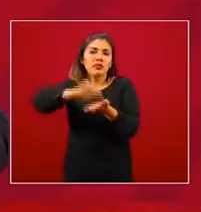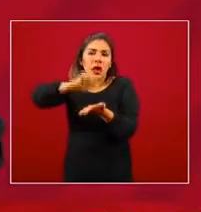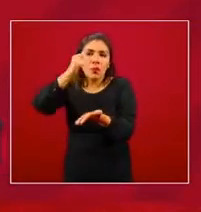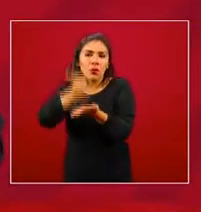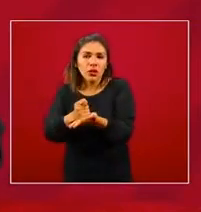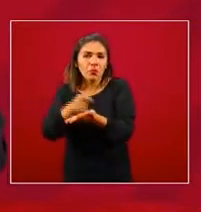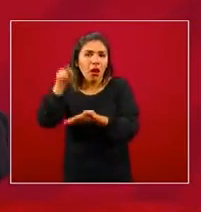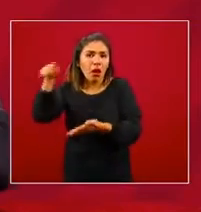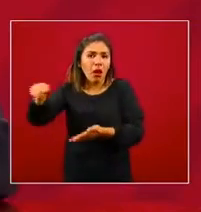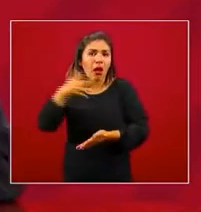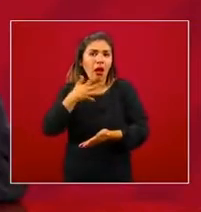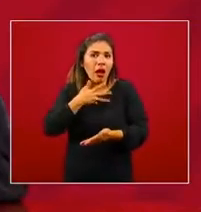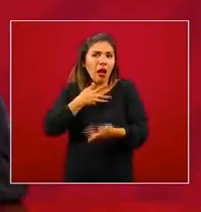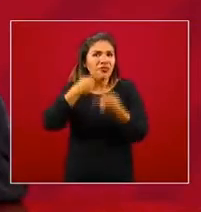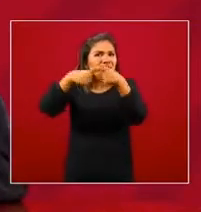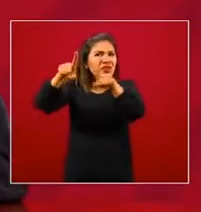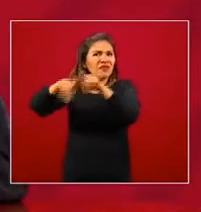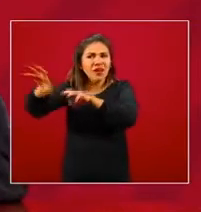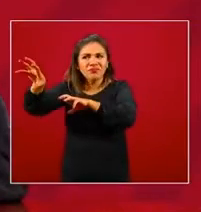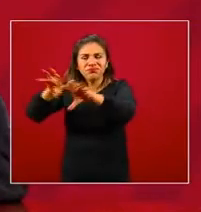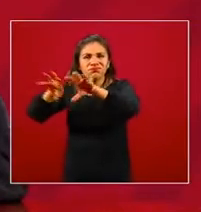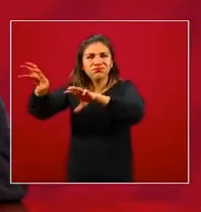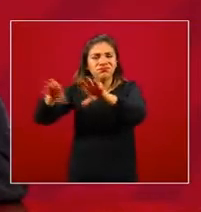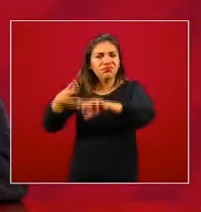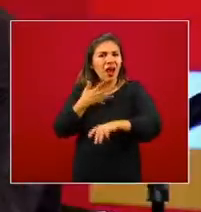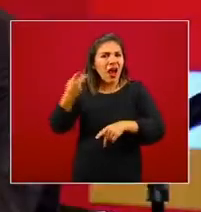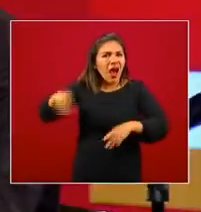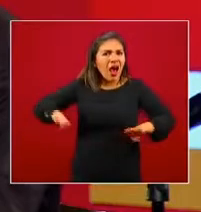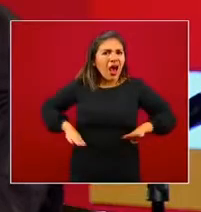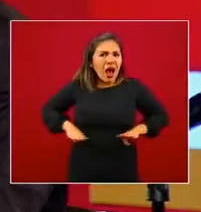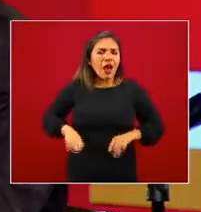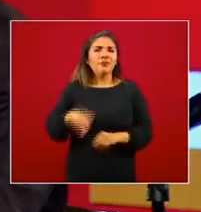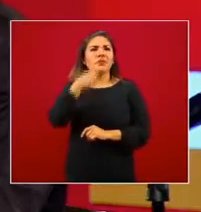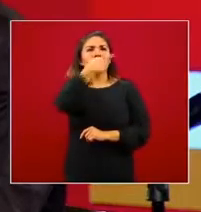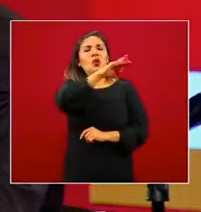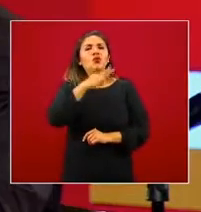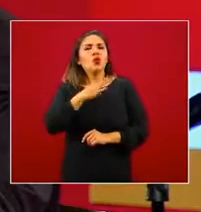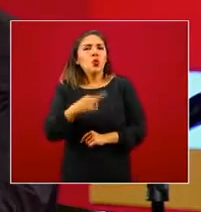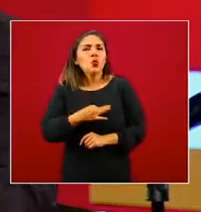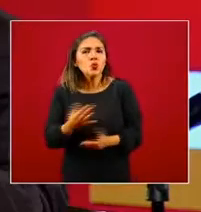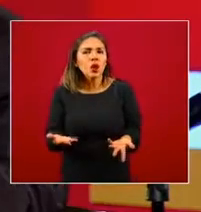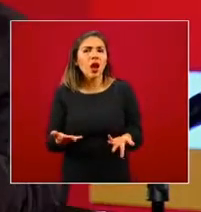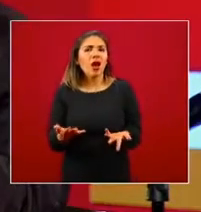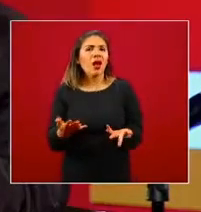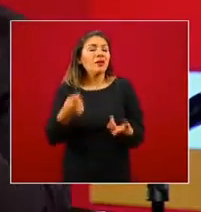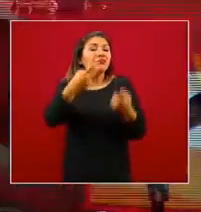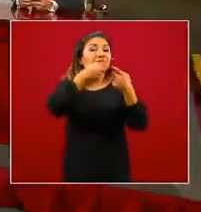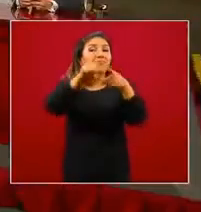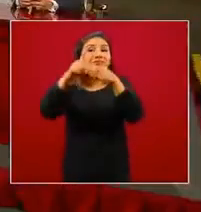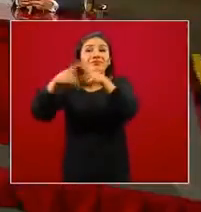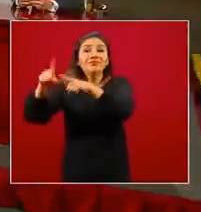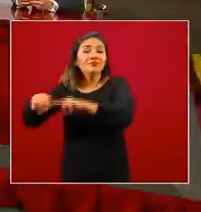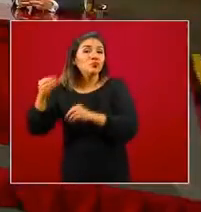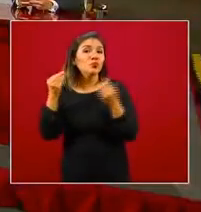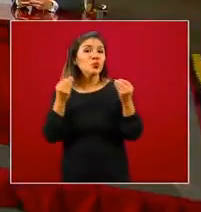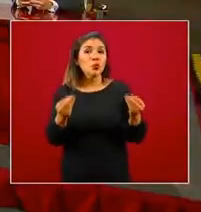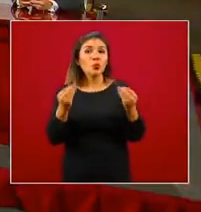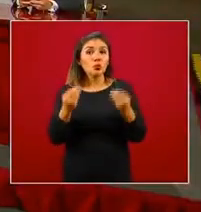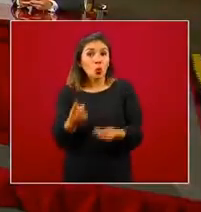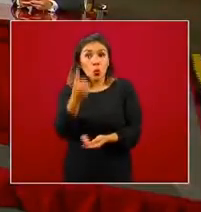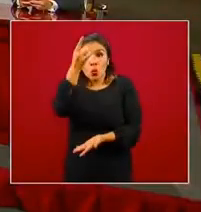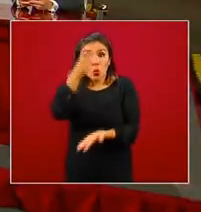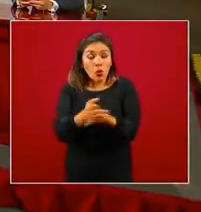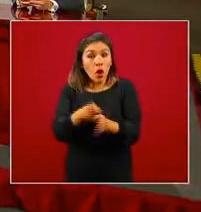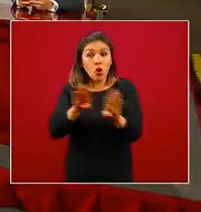Guerrero, in Tamaulipas. We've seen some patterns, different distribution patterns over there. Then we have the Valley of Toluca.